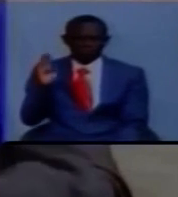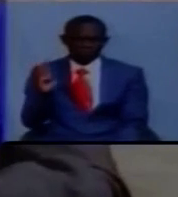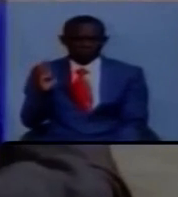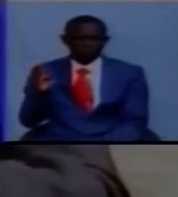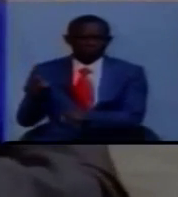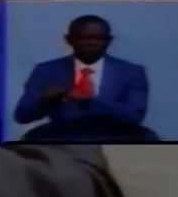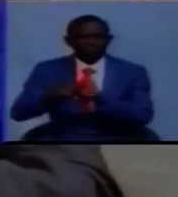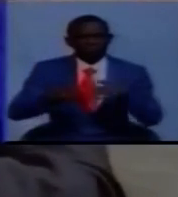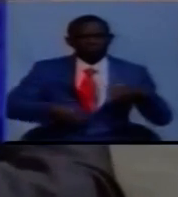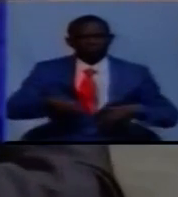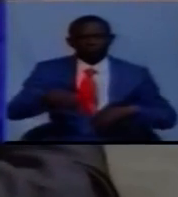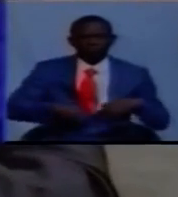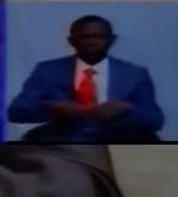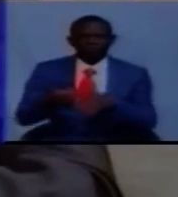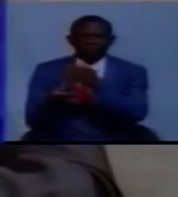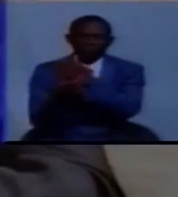the two, then you lose